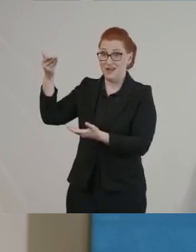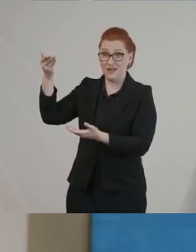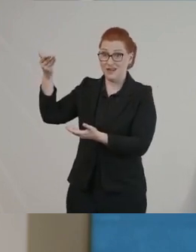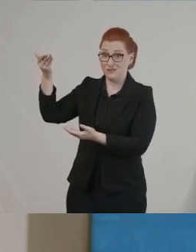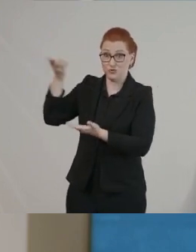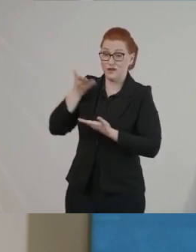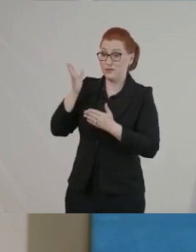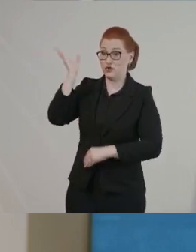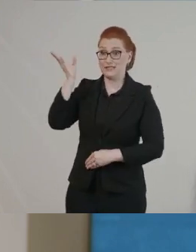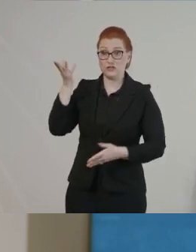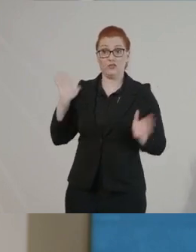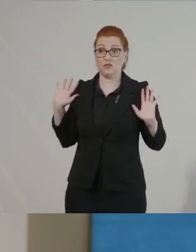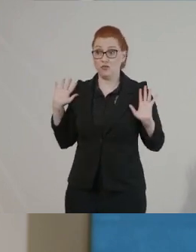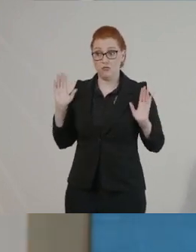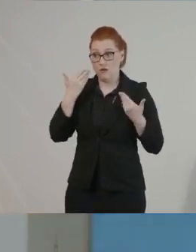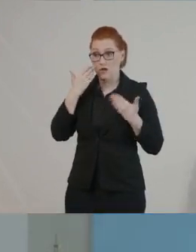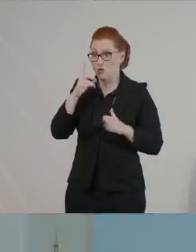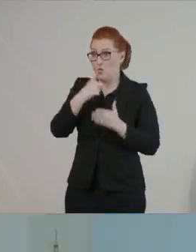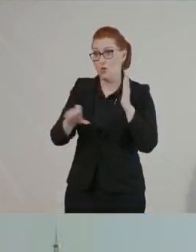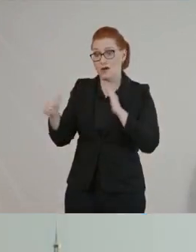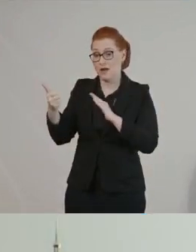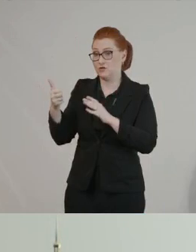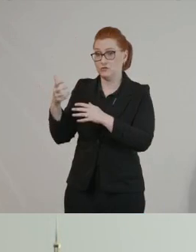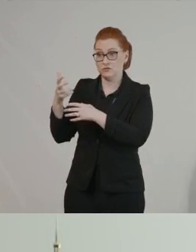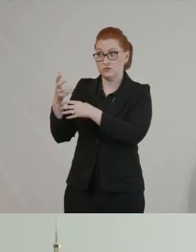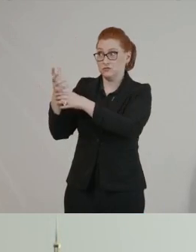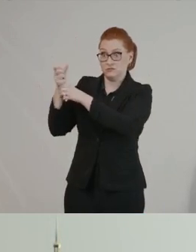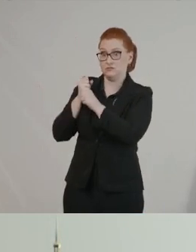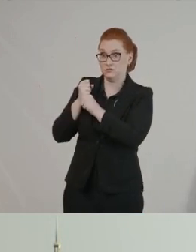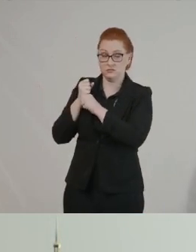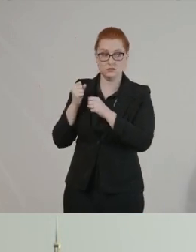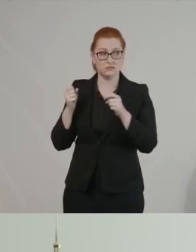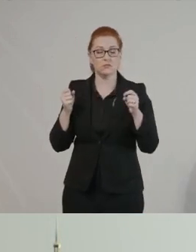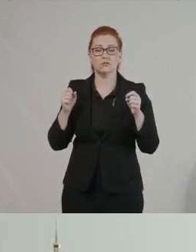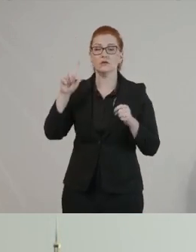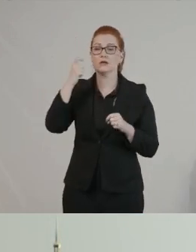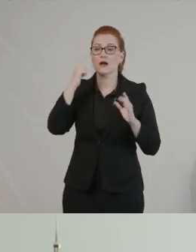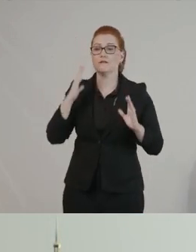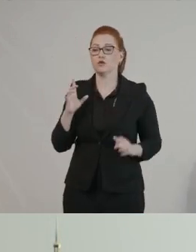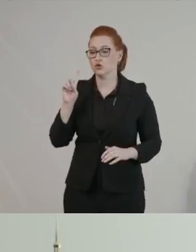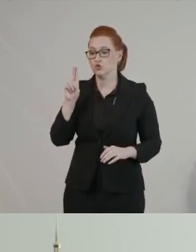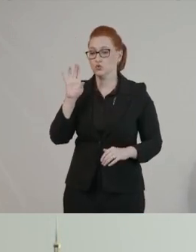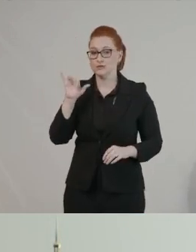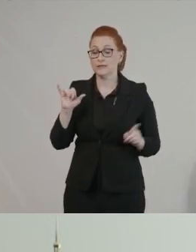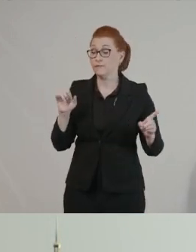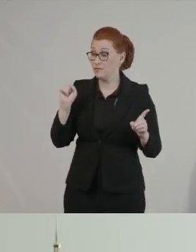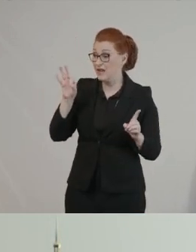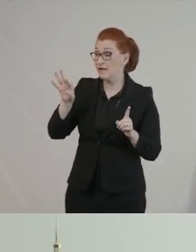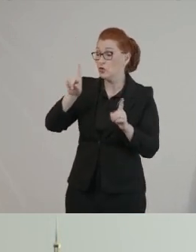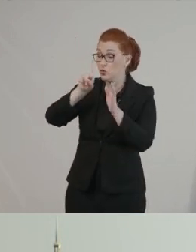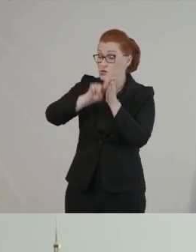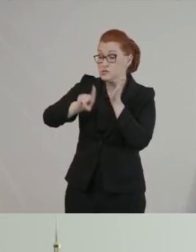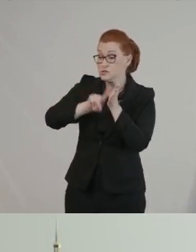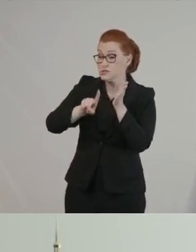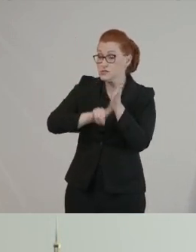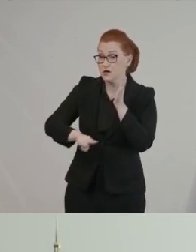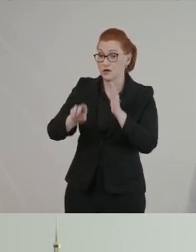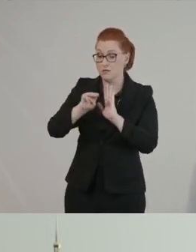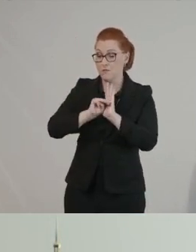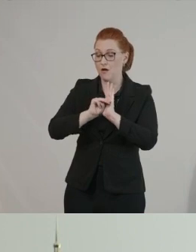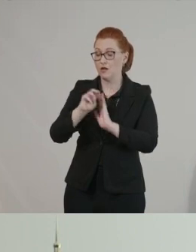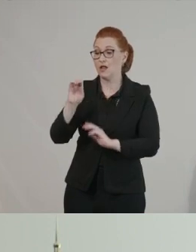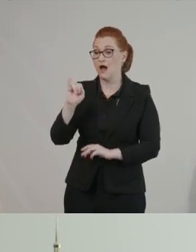And Melissa, if you dig into some of these models, the IMHE model shows you all the criteria